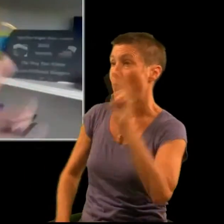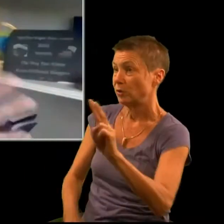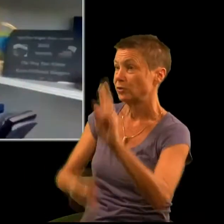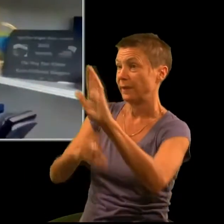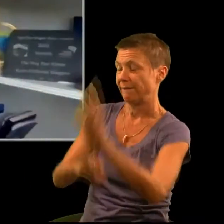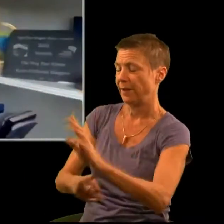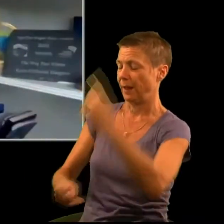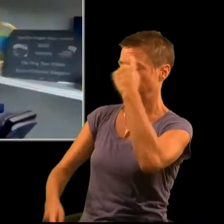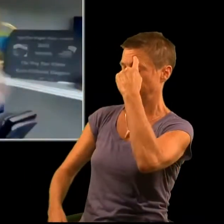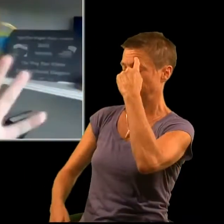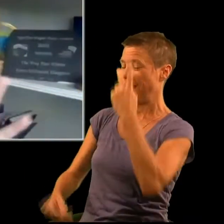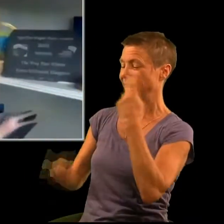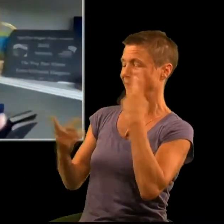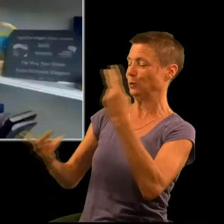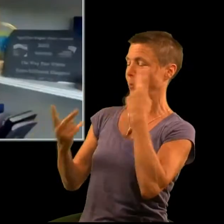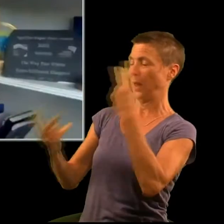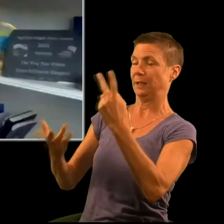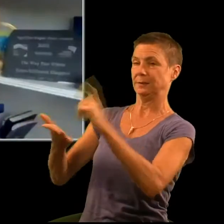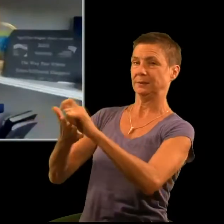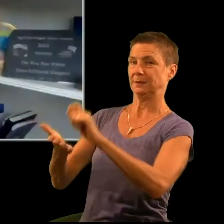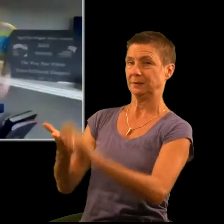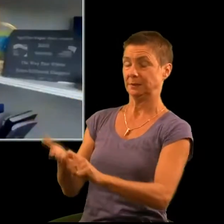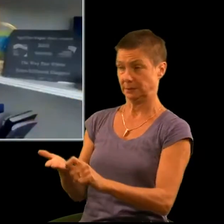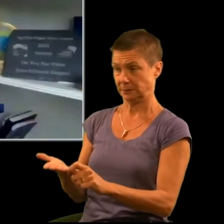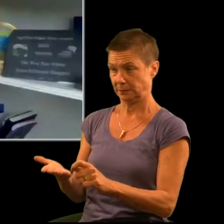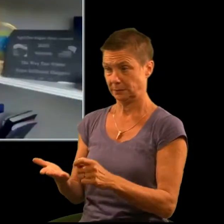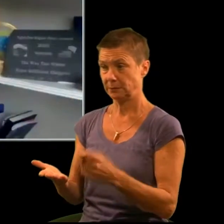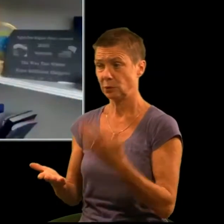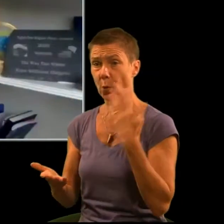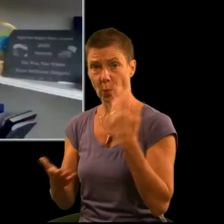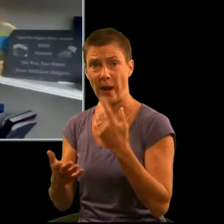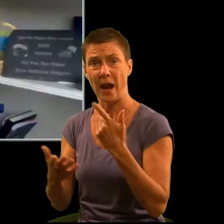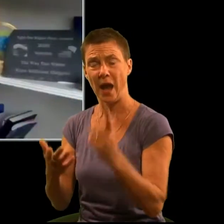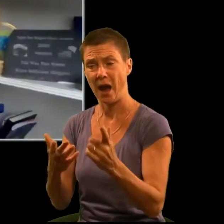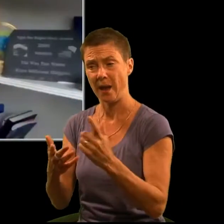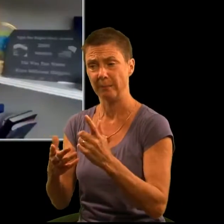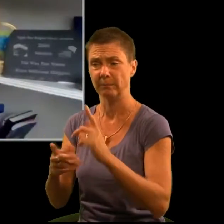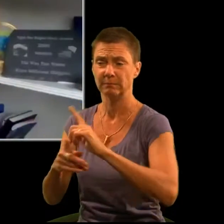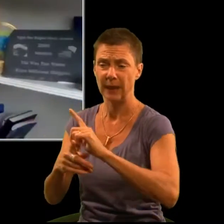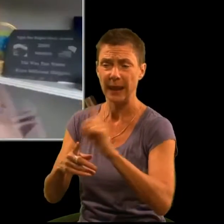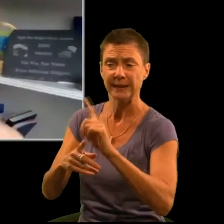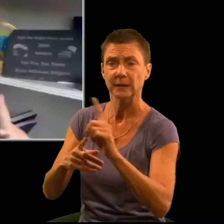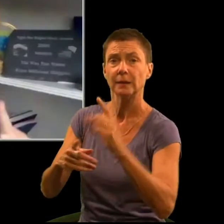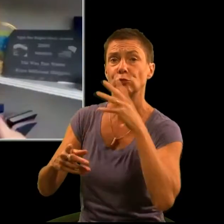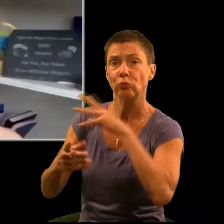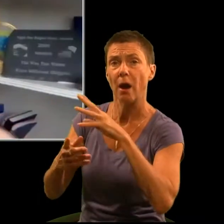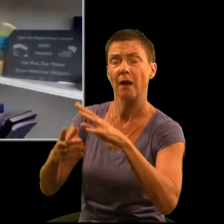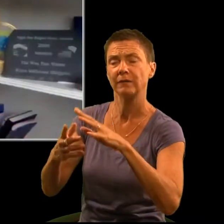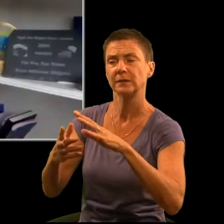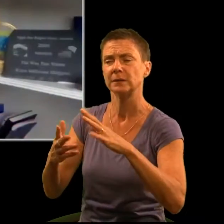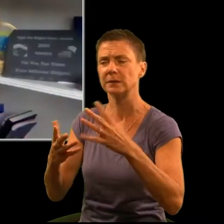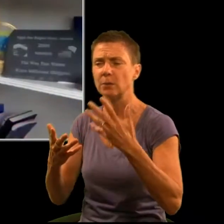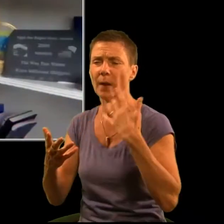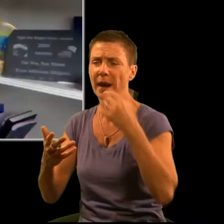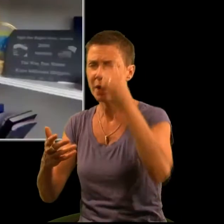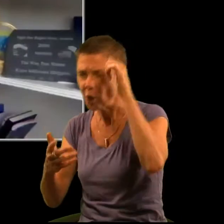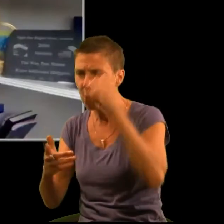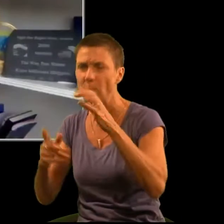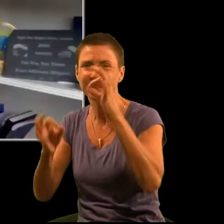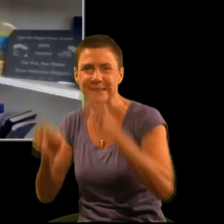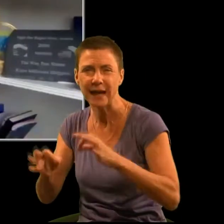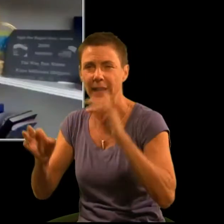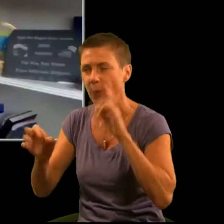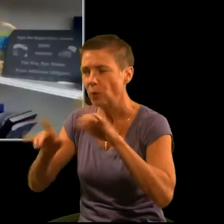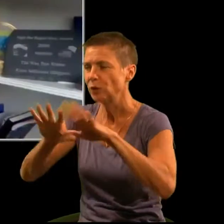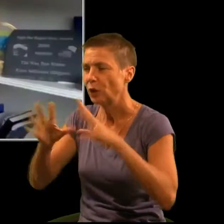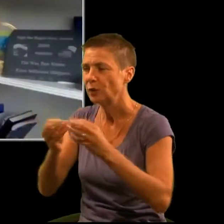film. That's completely how, when I get to later drafts, once I know the landscape I'm writing, once I know my characters a bit better,